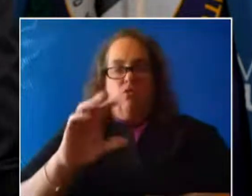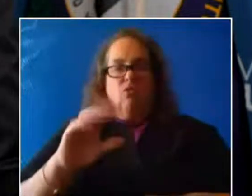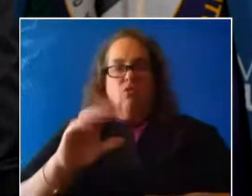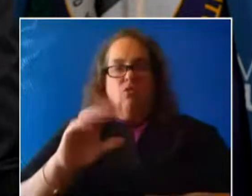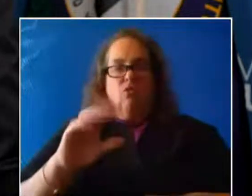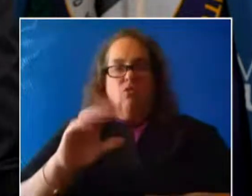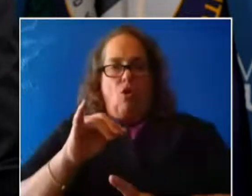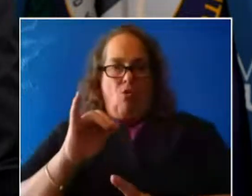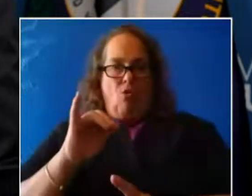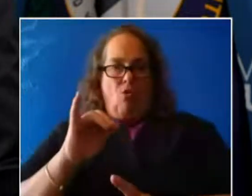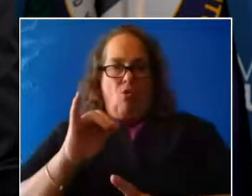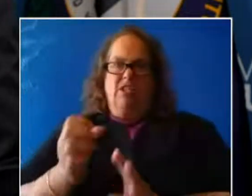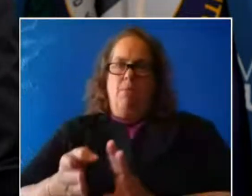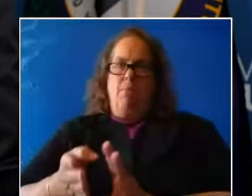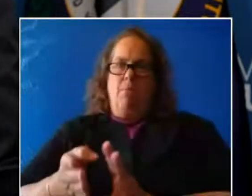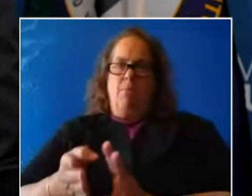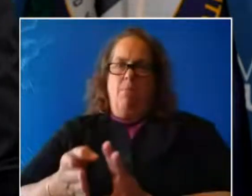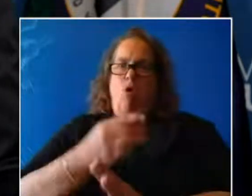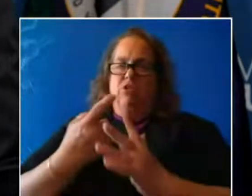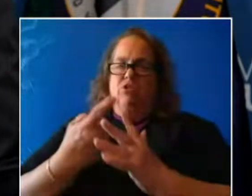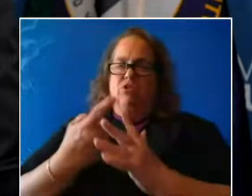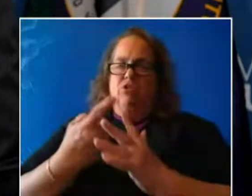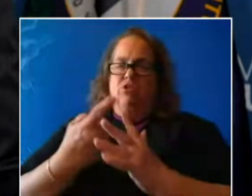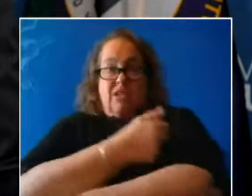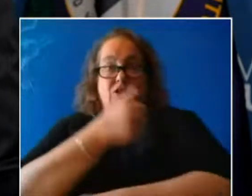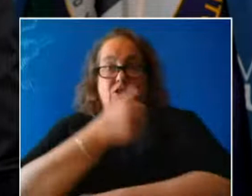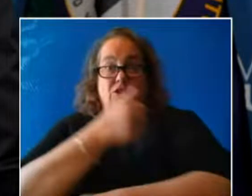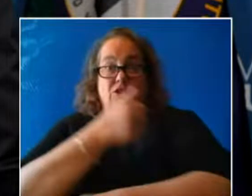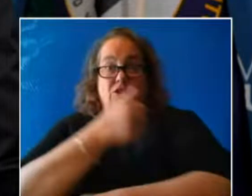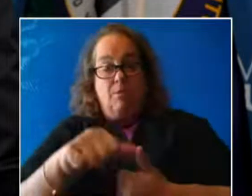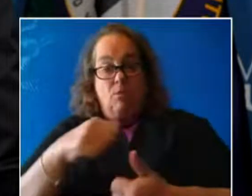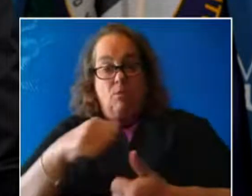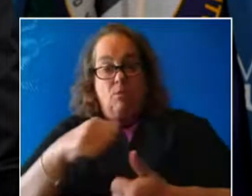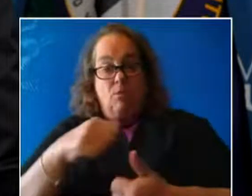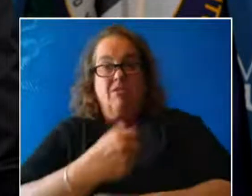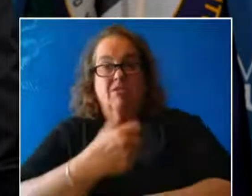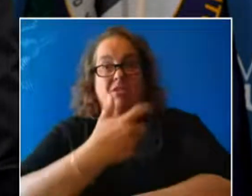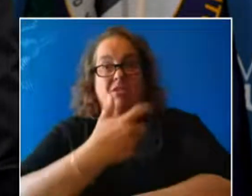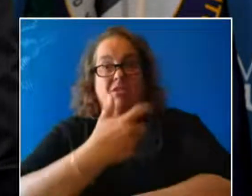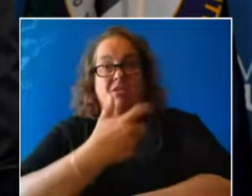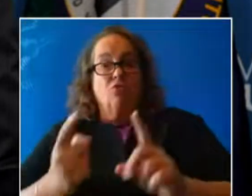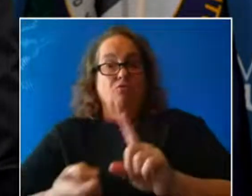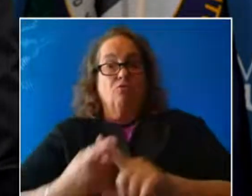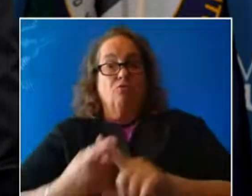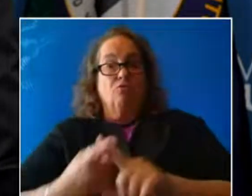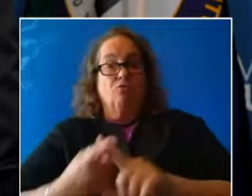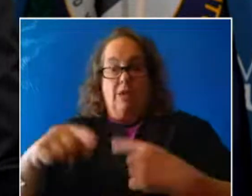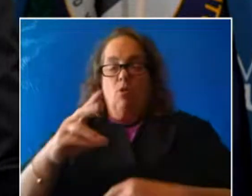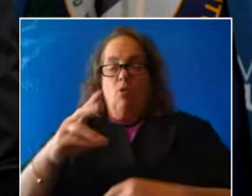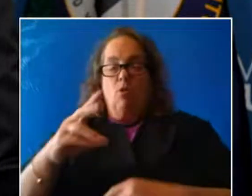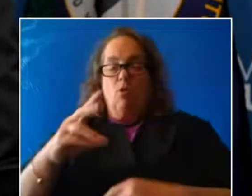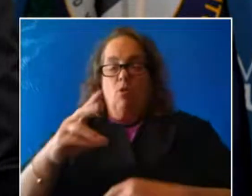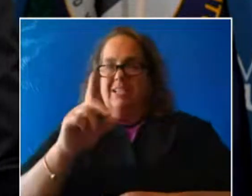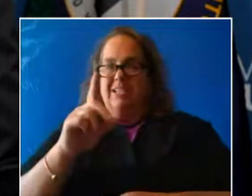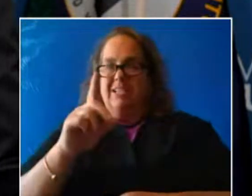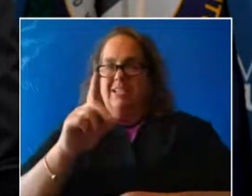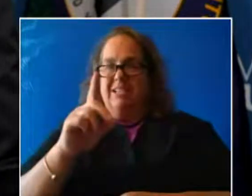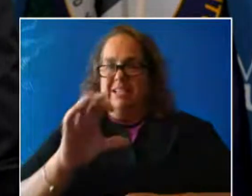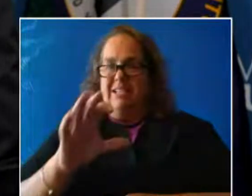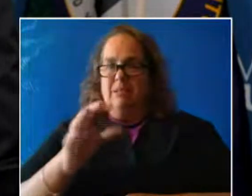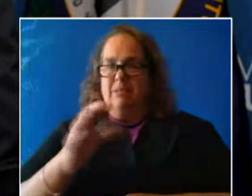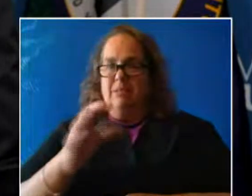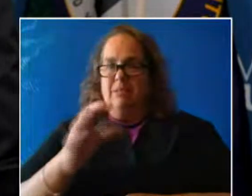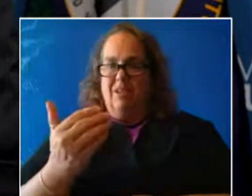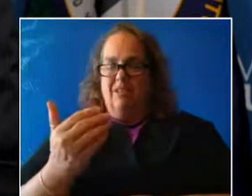got the vaccines, I believe the first day they came in was December 15th. And all of these are within 4 days